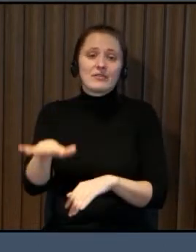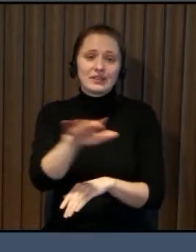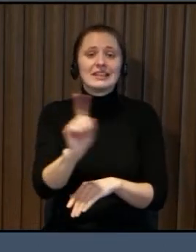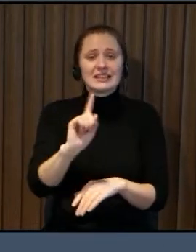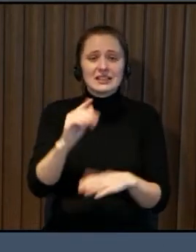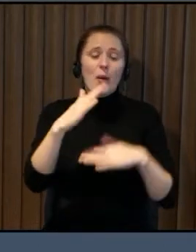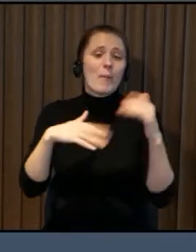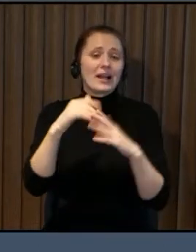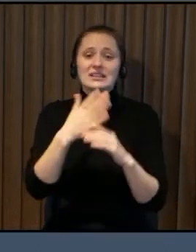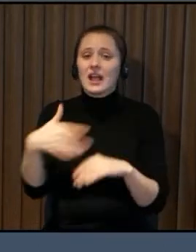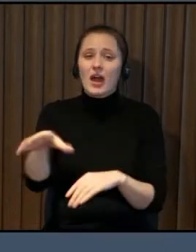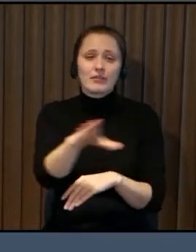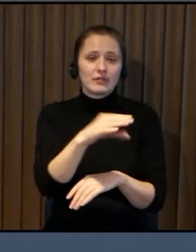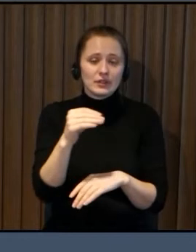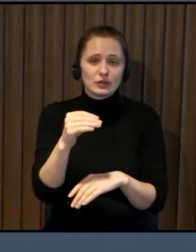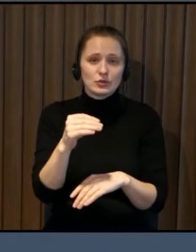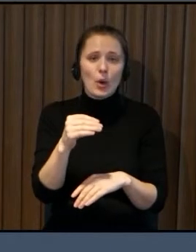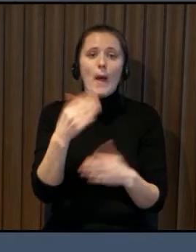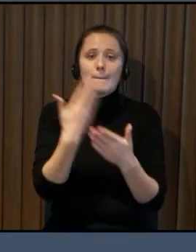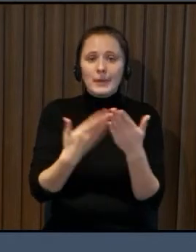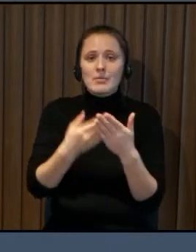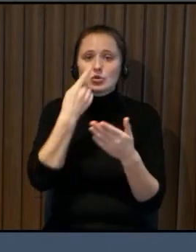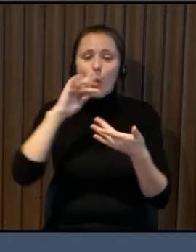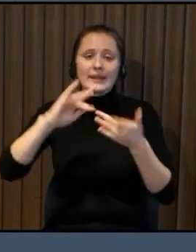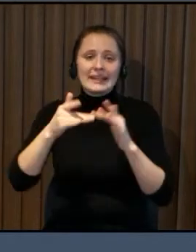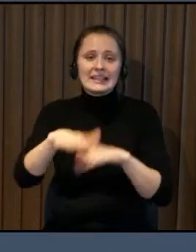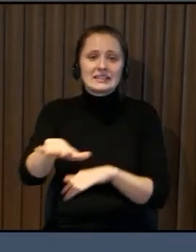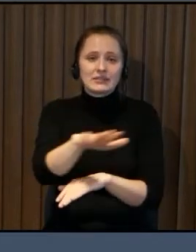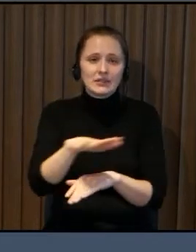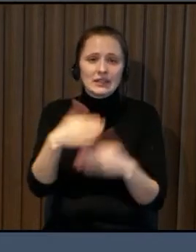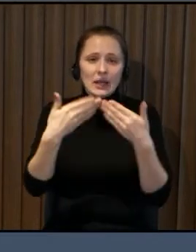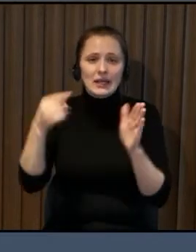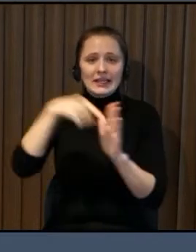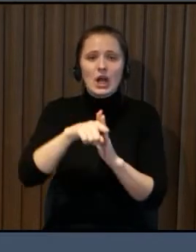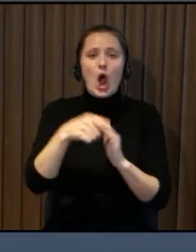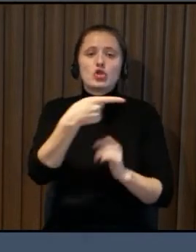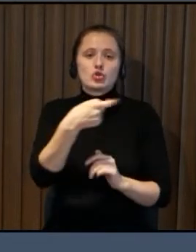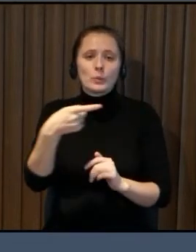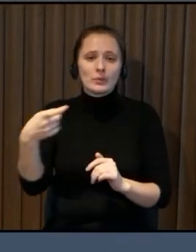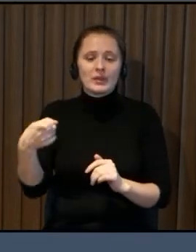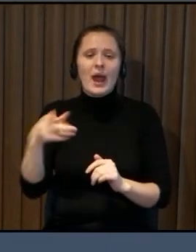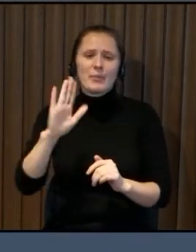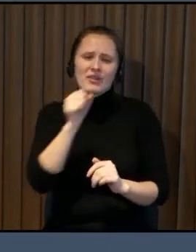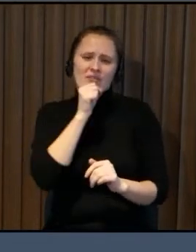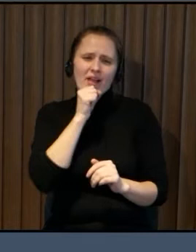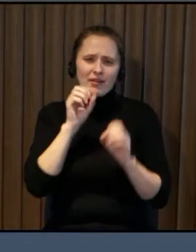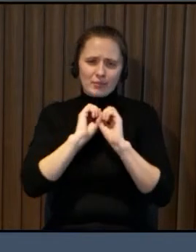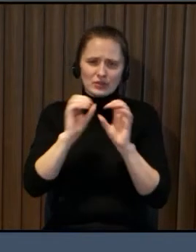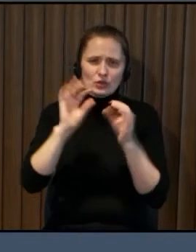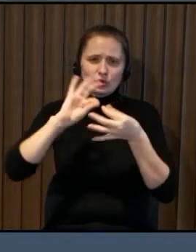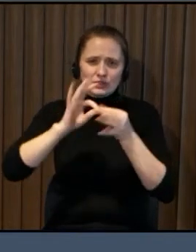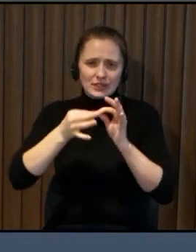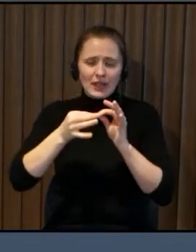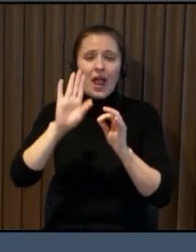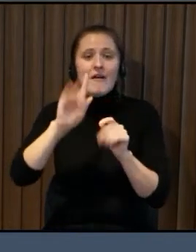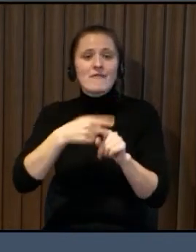digital environment. And this is with everything. The classical example, for example, is subtitles. And I will tell